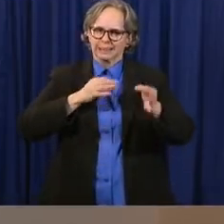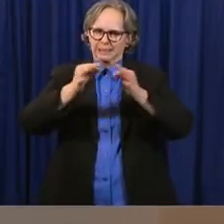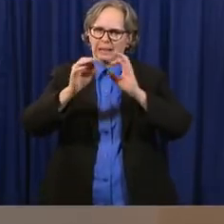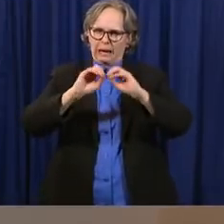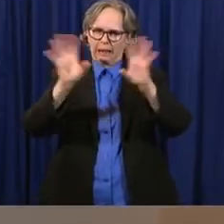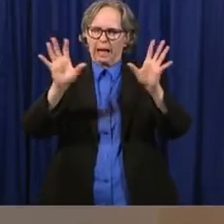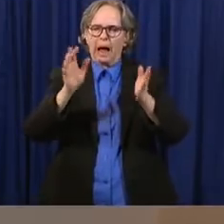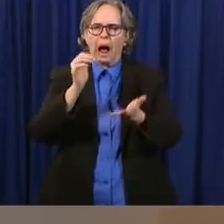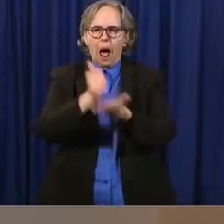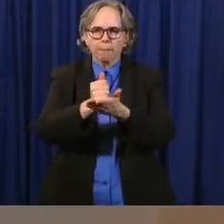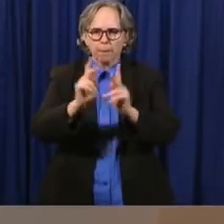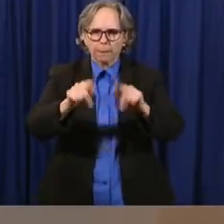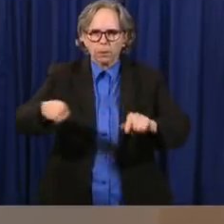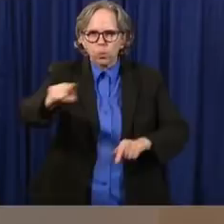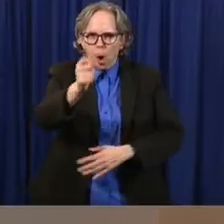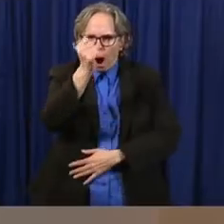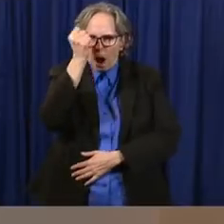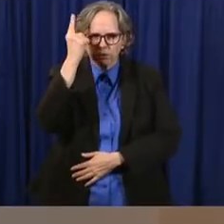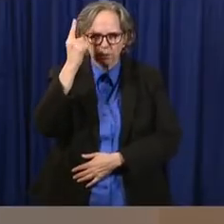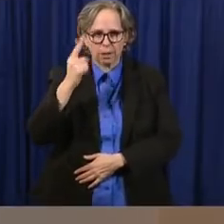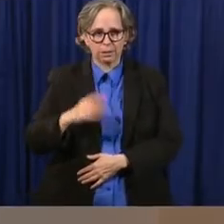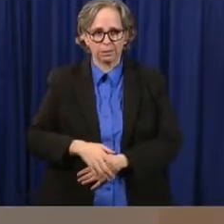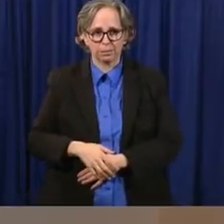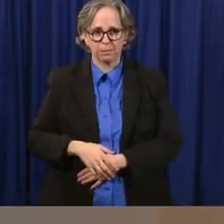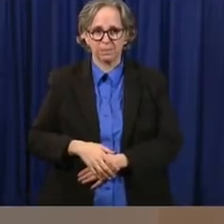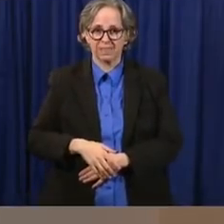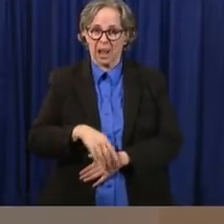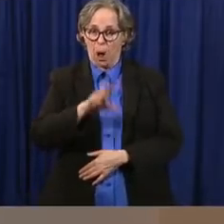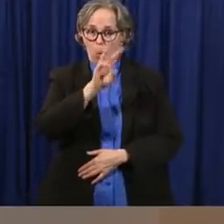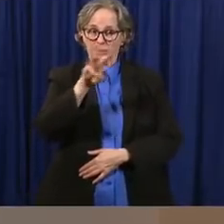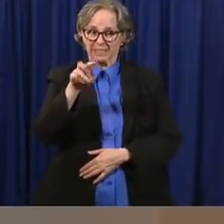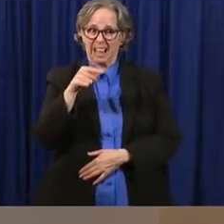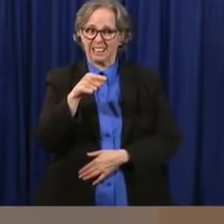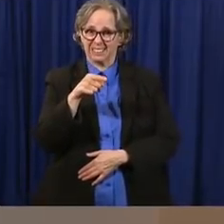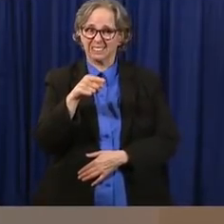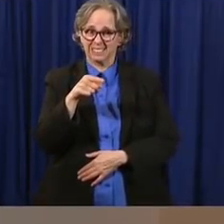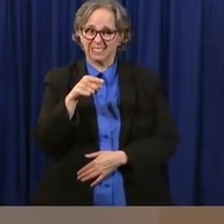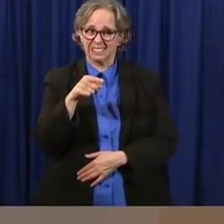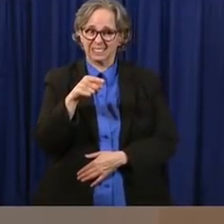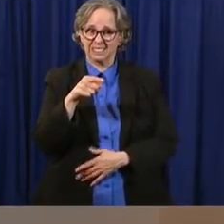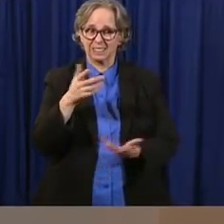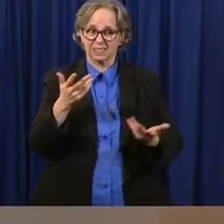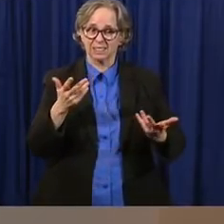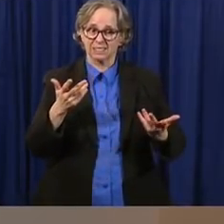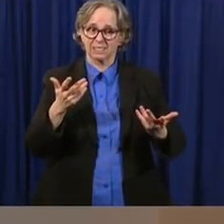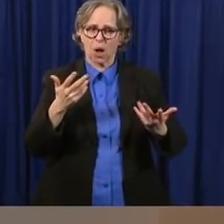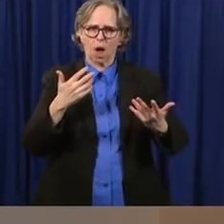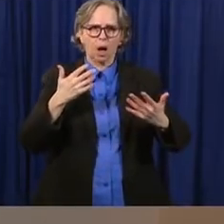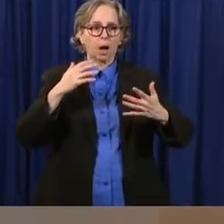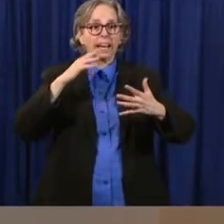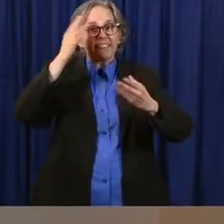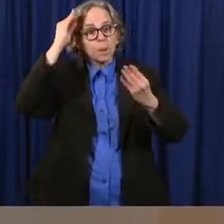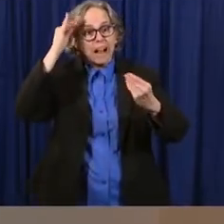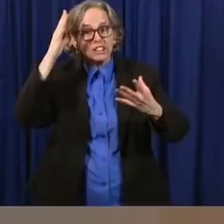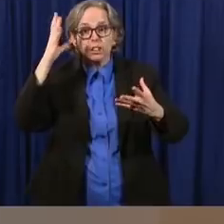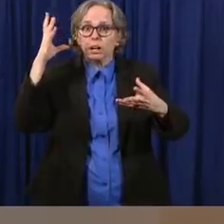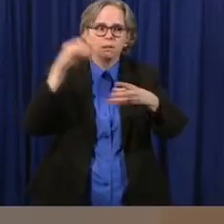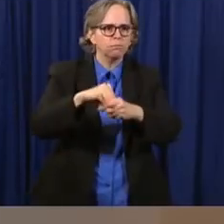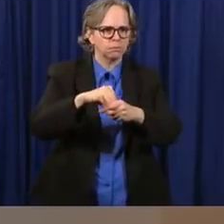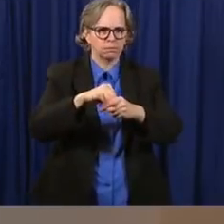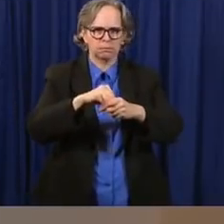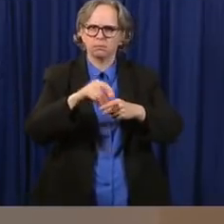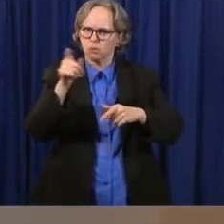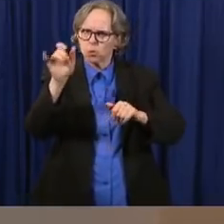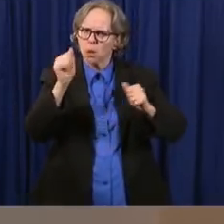clearly. The website is supposed to supply that information to help you navigate it, but I know when people get